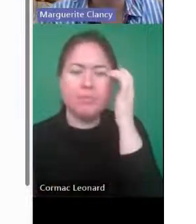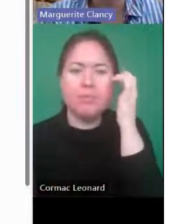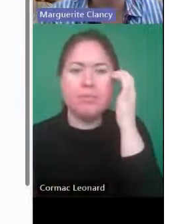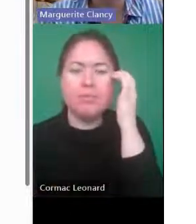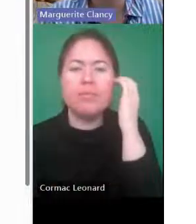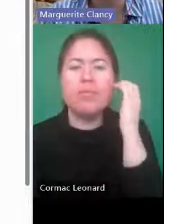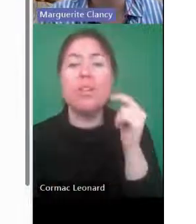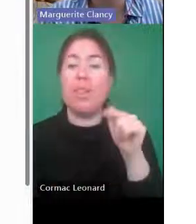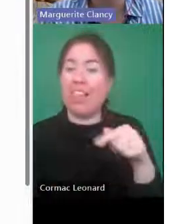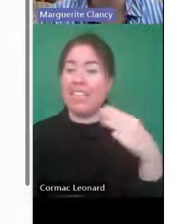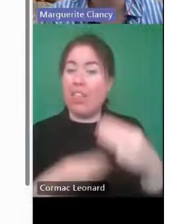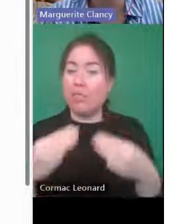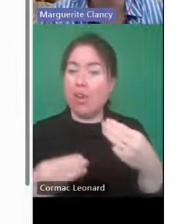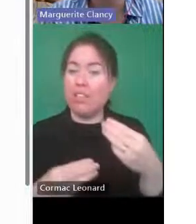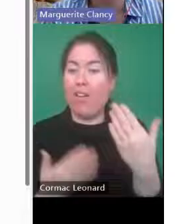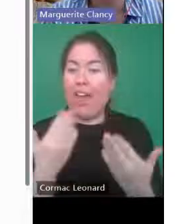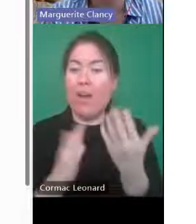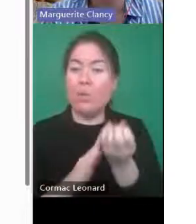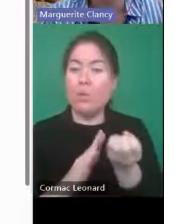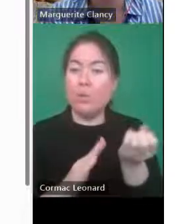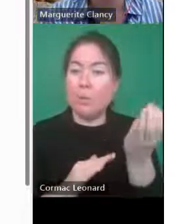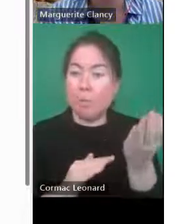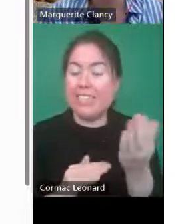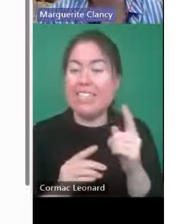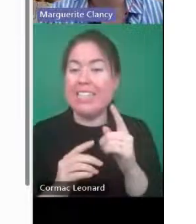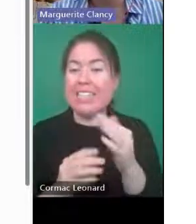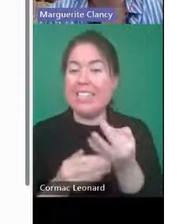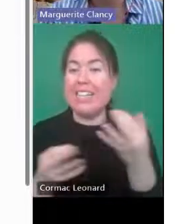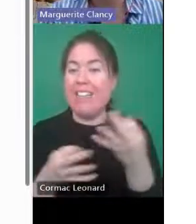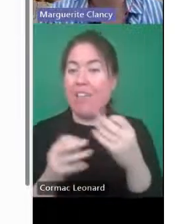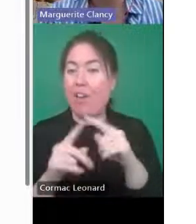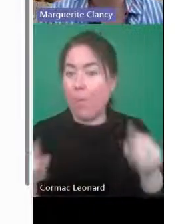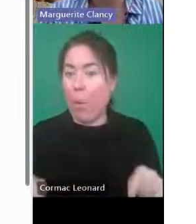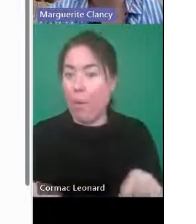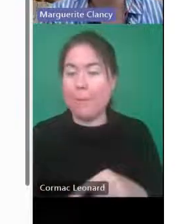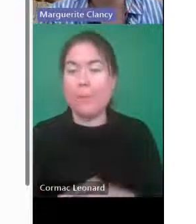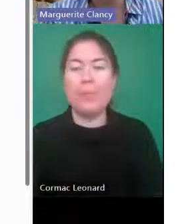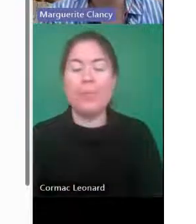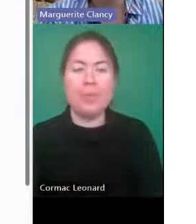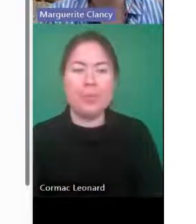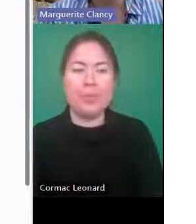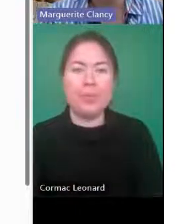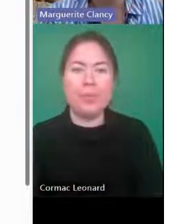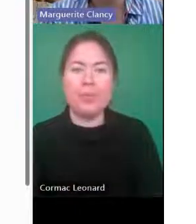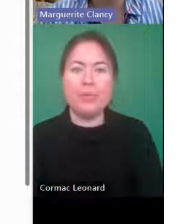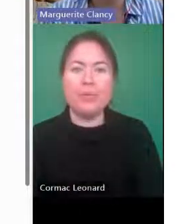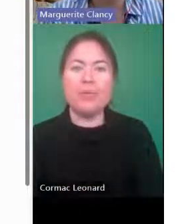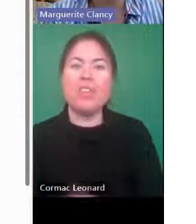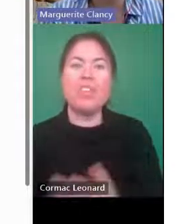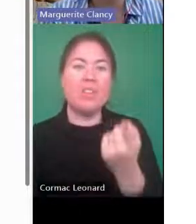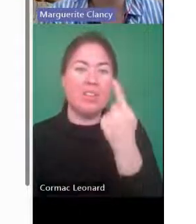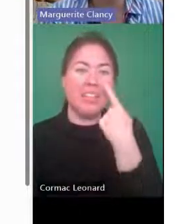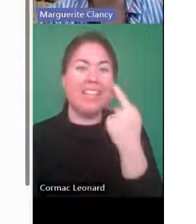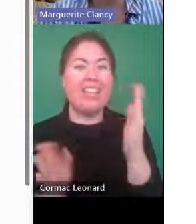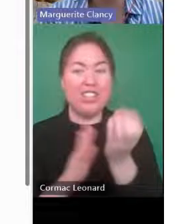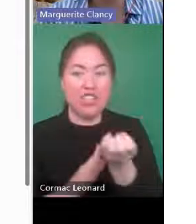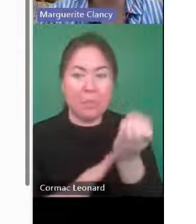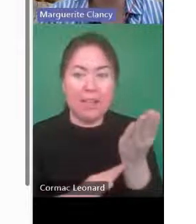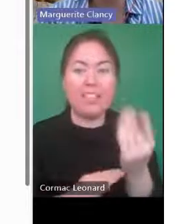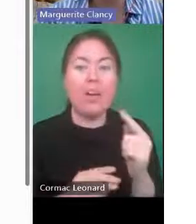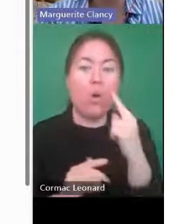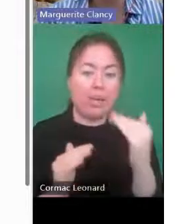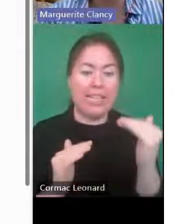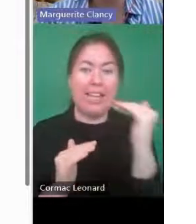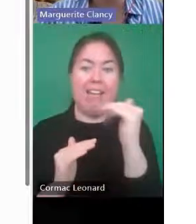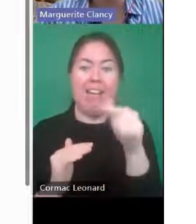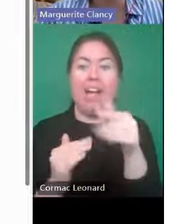submission of a safeguarding form. So that shows you're submitted. As I said, we have our saved. You can